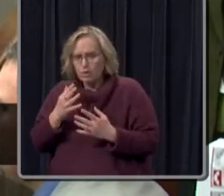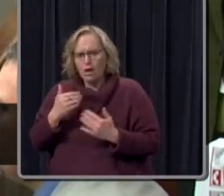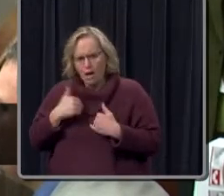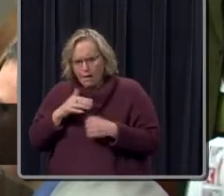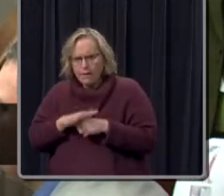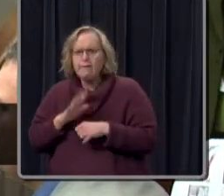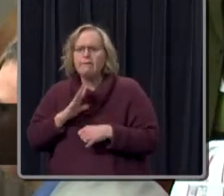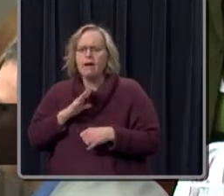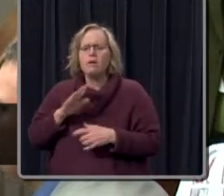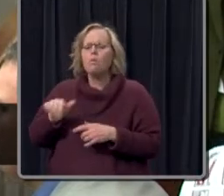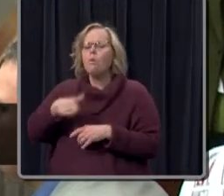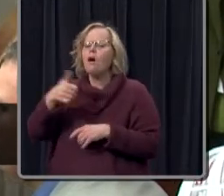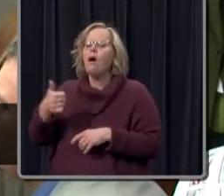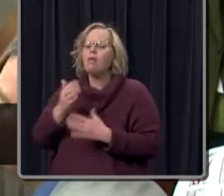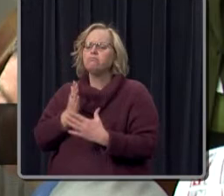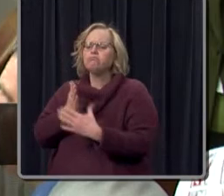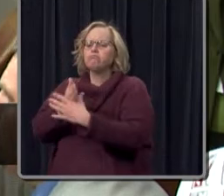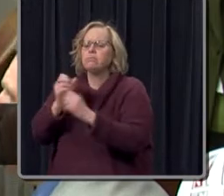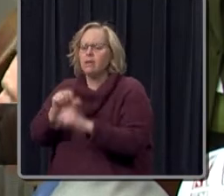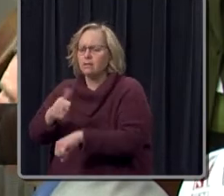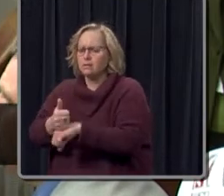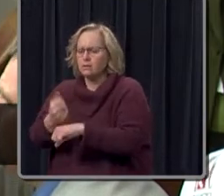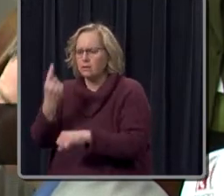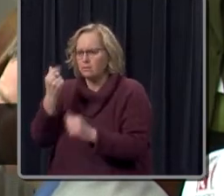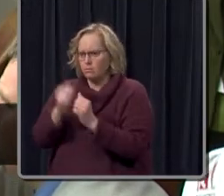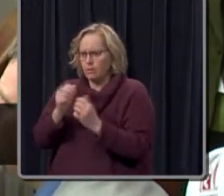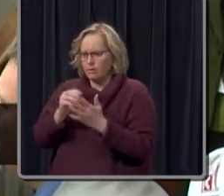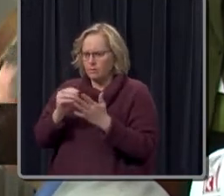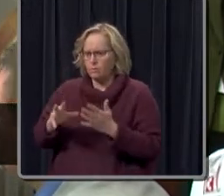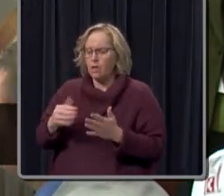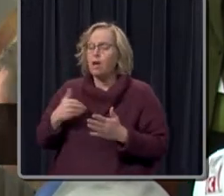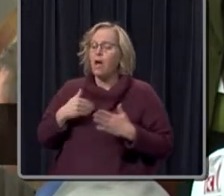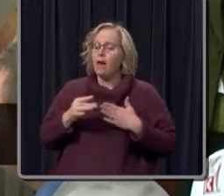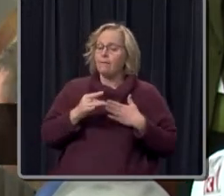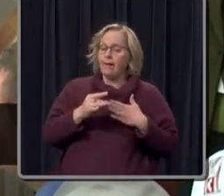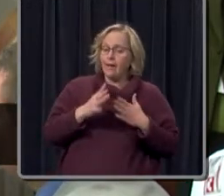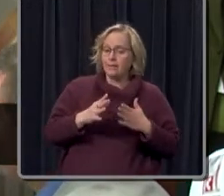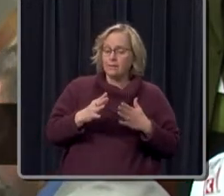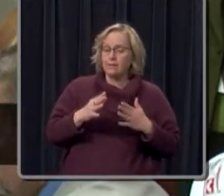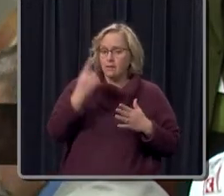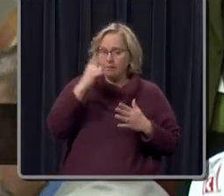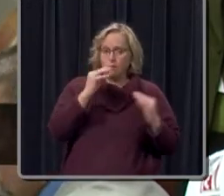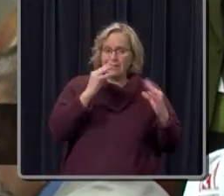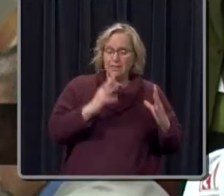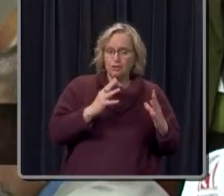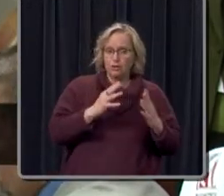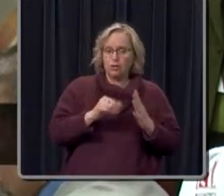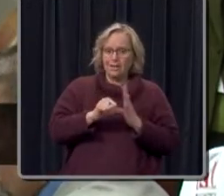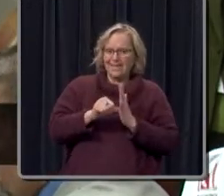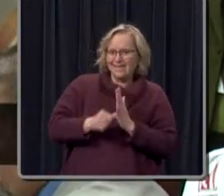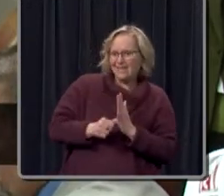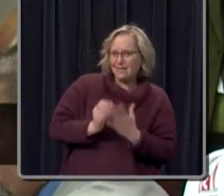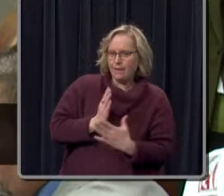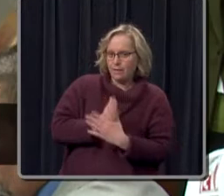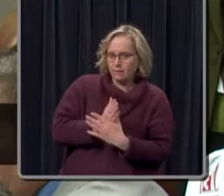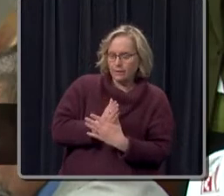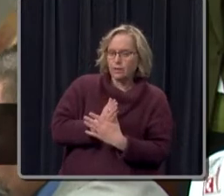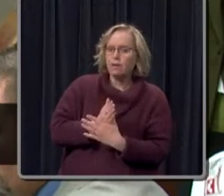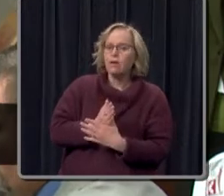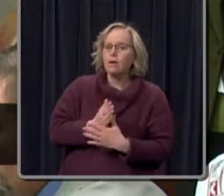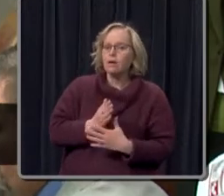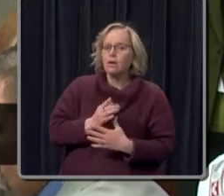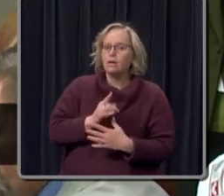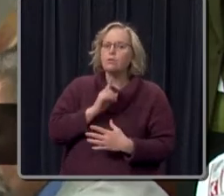put in place for the student? We have guidance that we offer our educators on intensifying interventions. And so really being